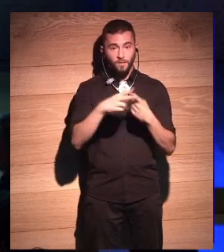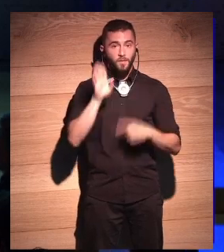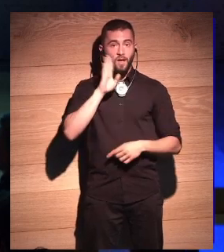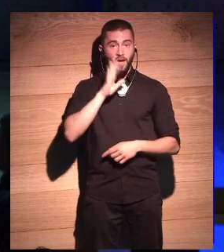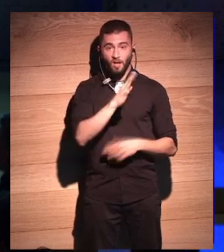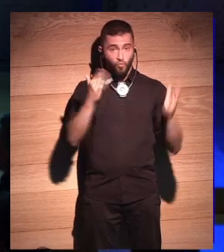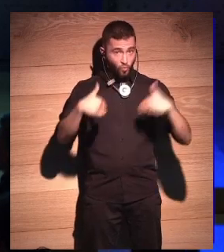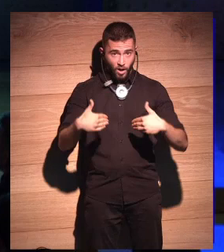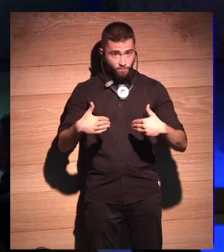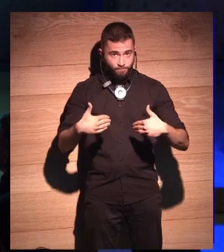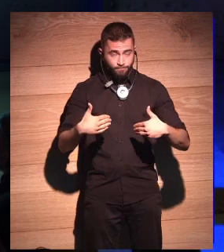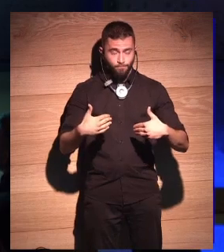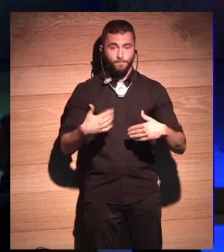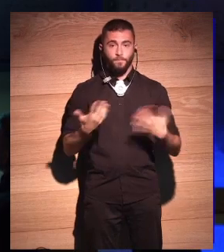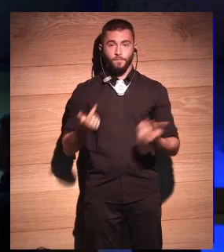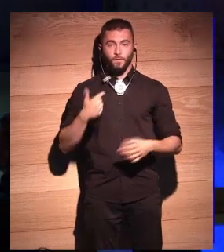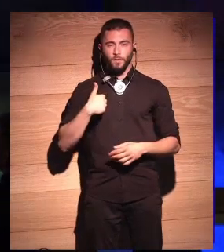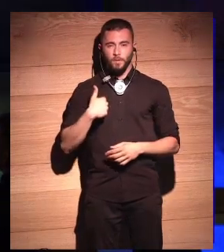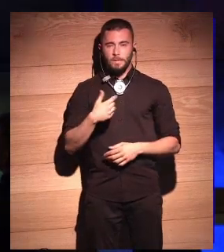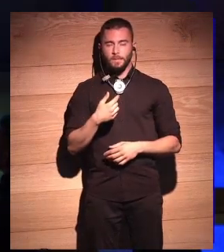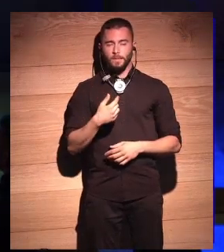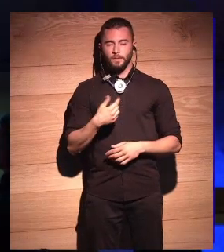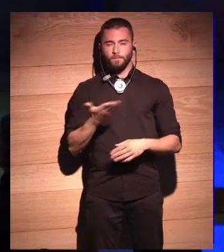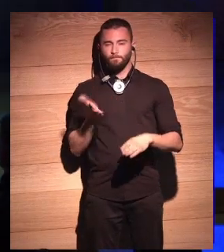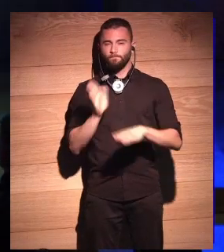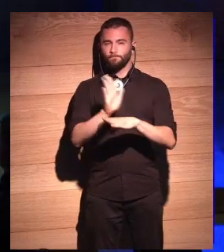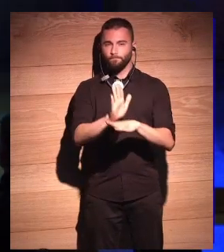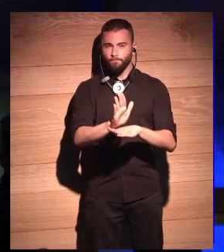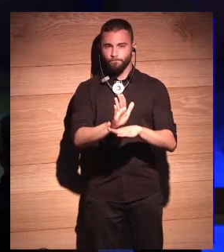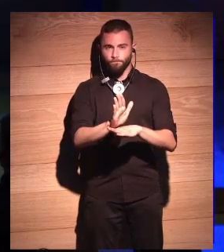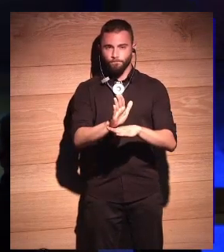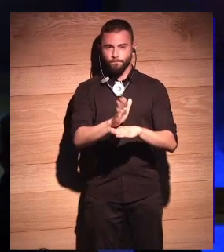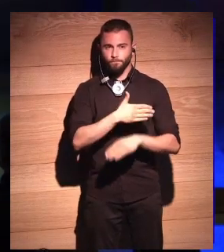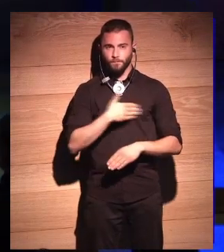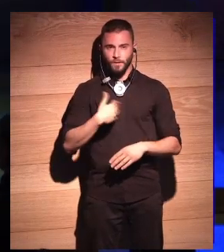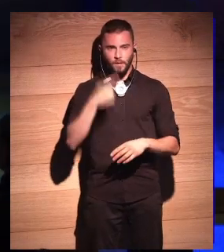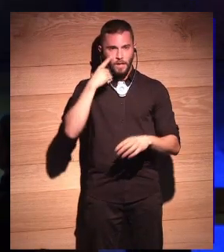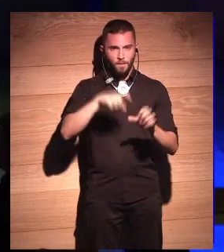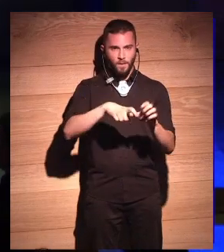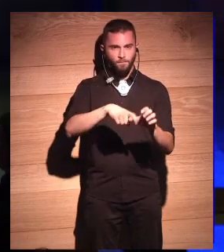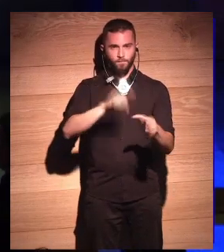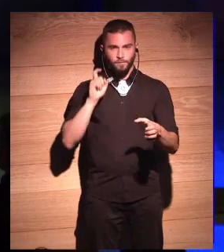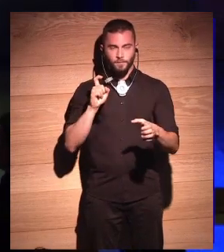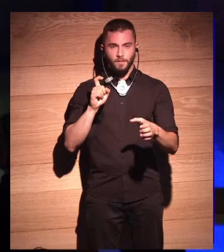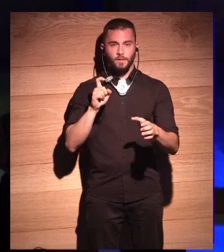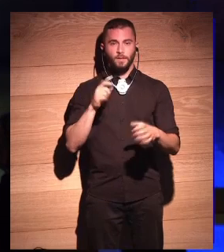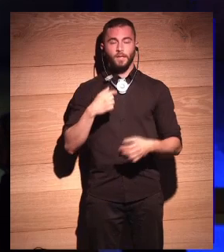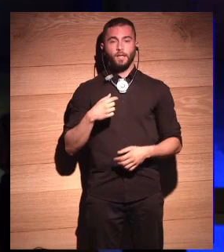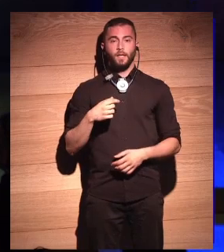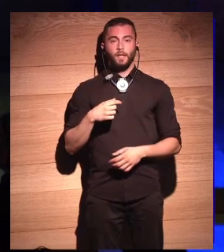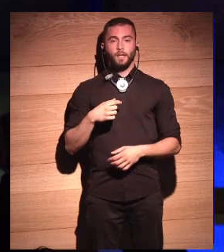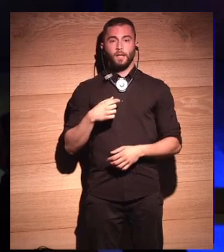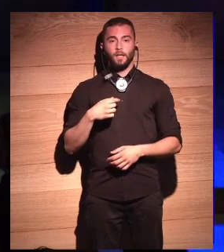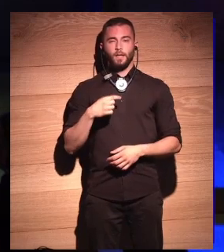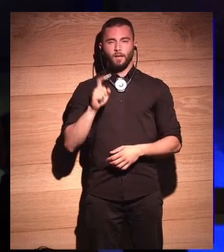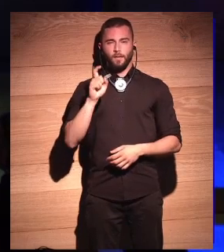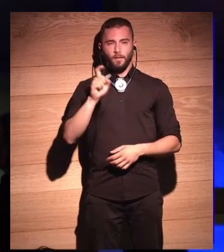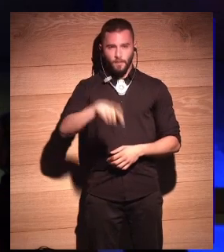song, but I want to get out of these and start these.